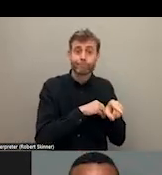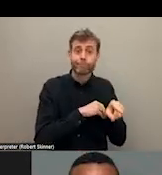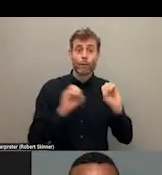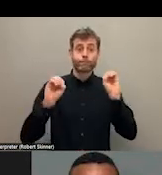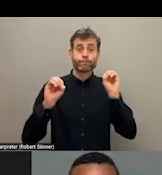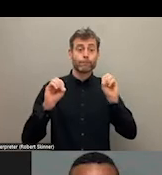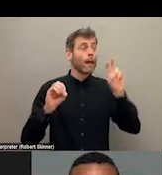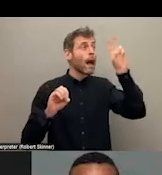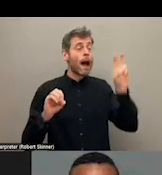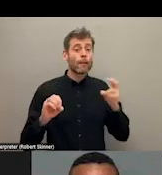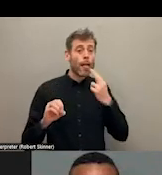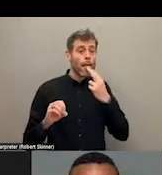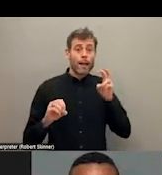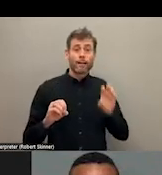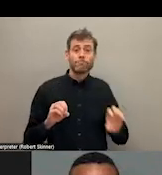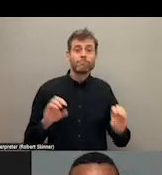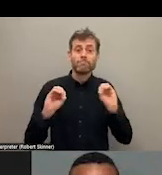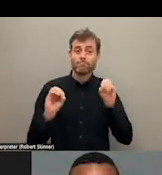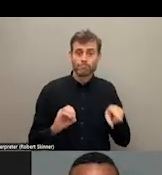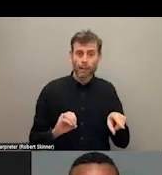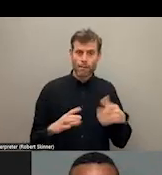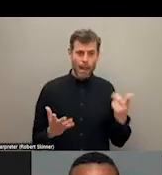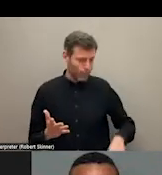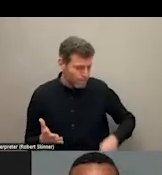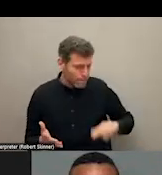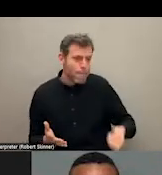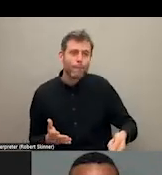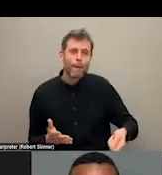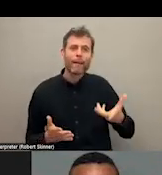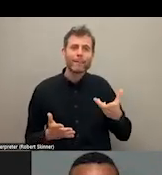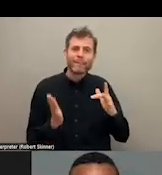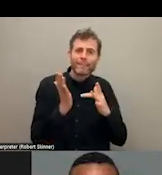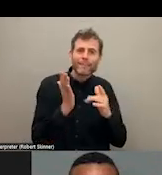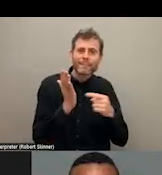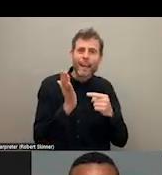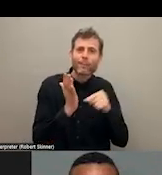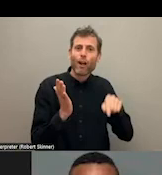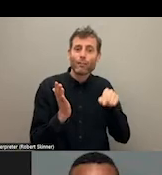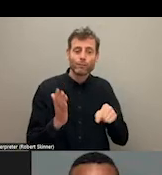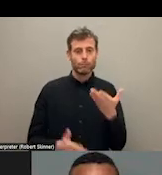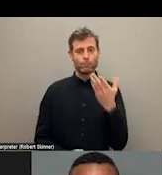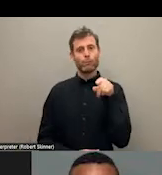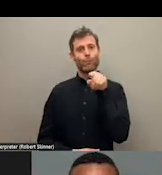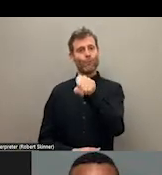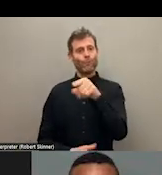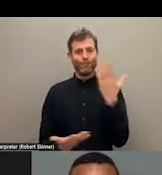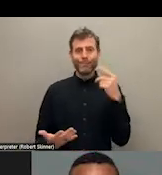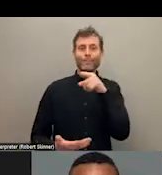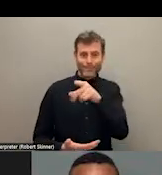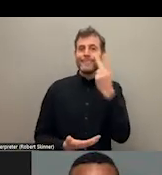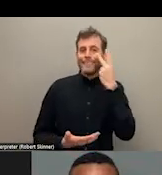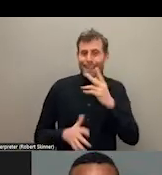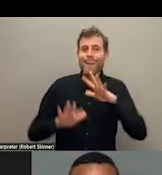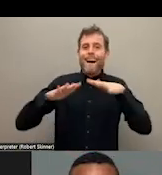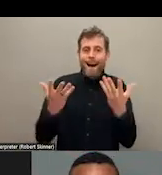be prepared for a question coming your way. Okay, so on to our final speaker, last but absolutely not